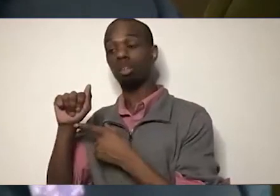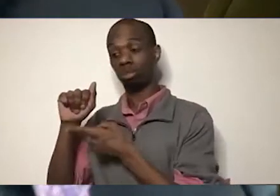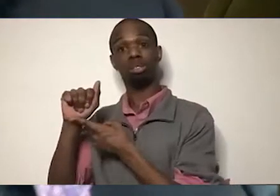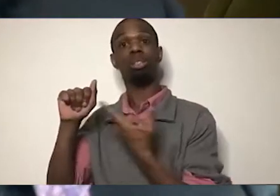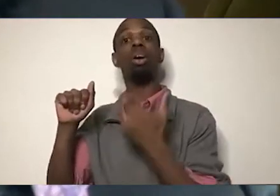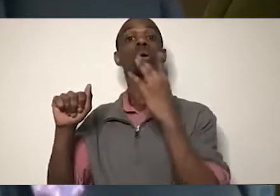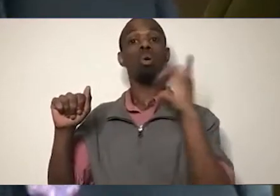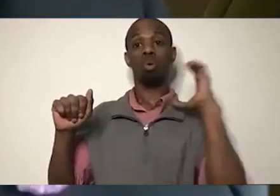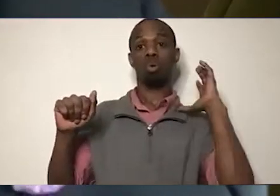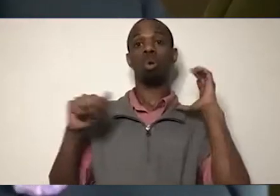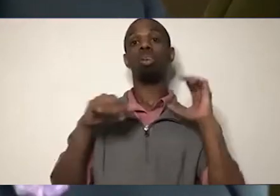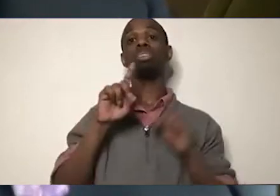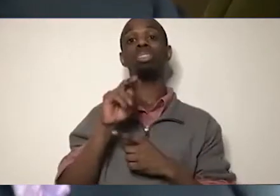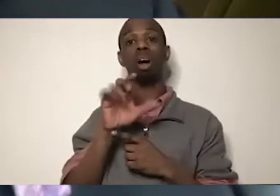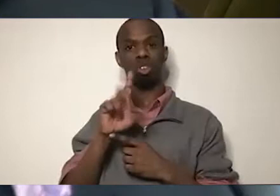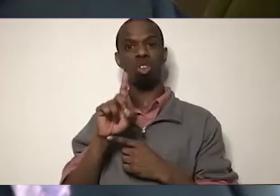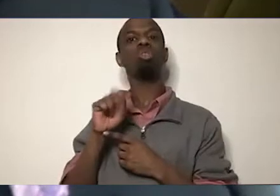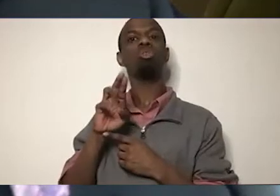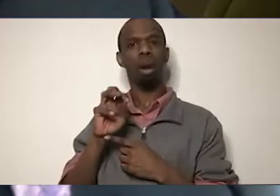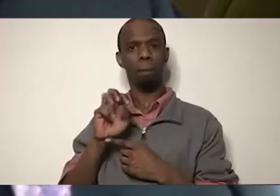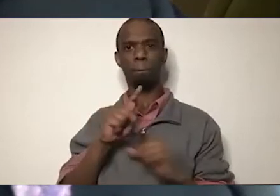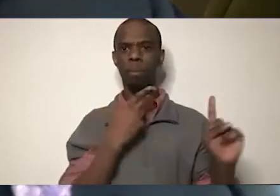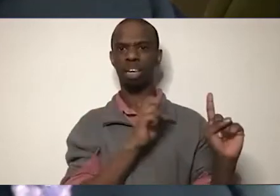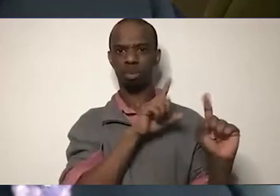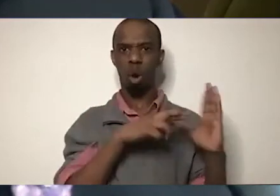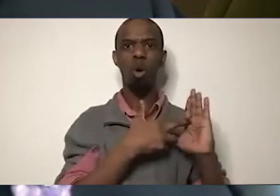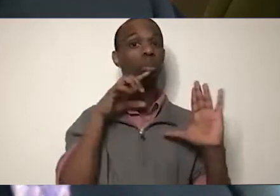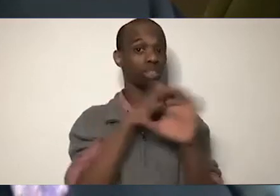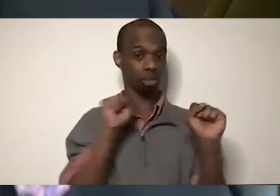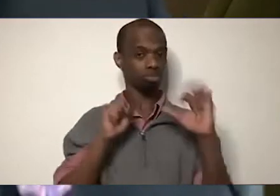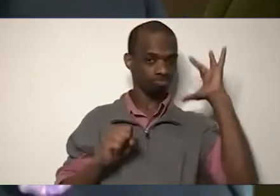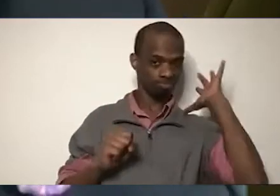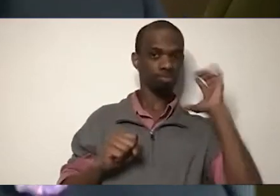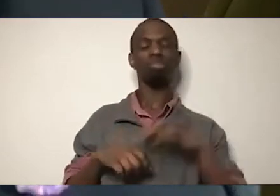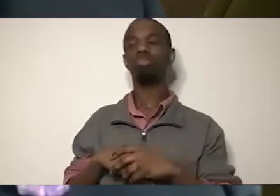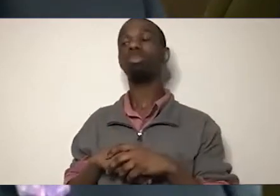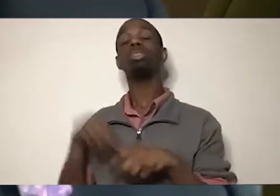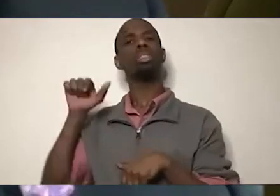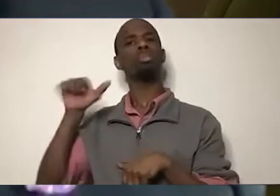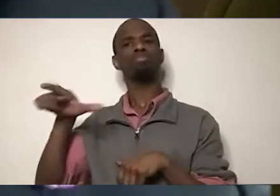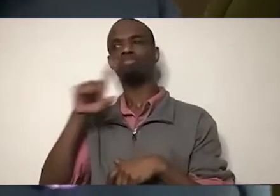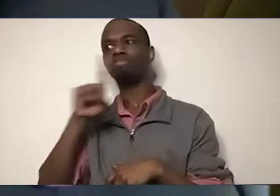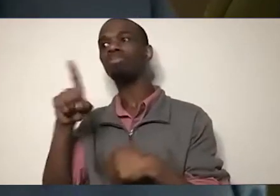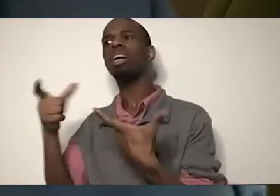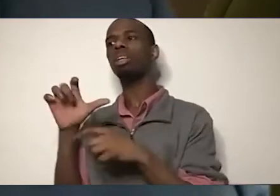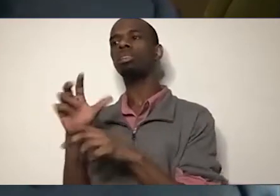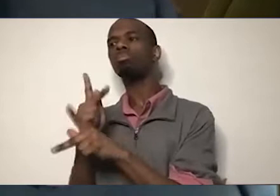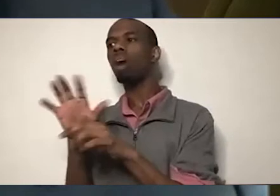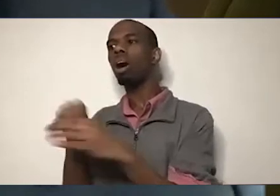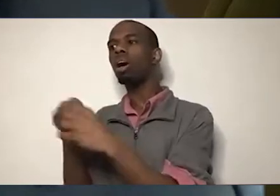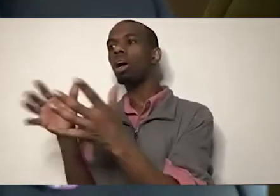the protections that we've been enjoying since the Nixon administration. And so the EPA, far